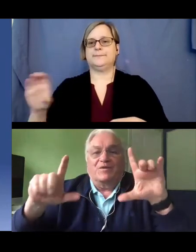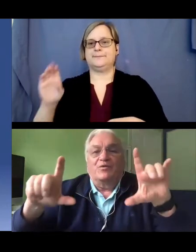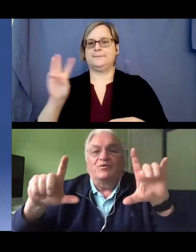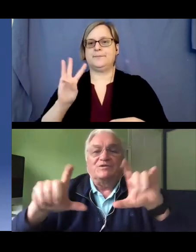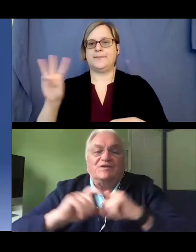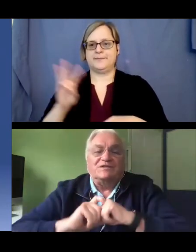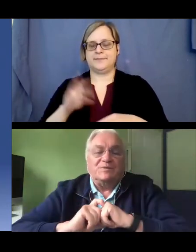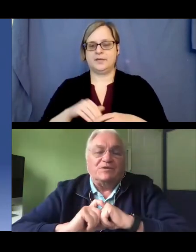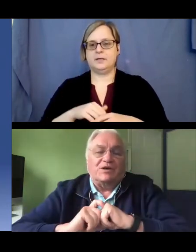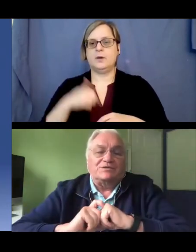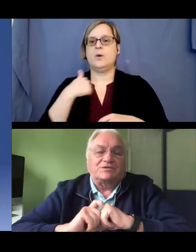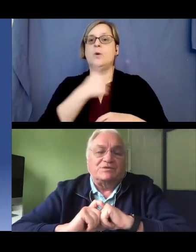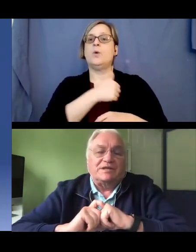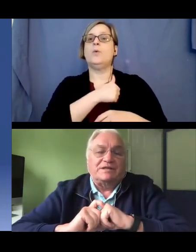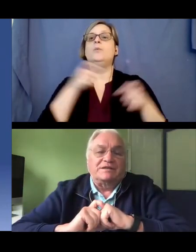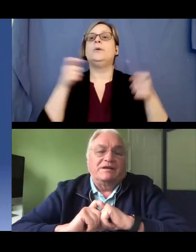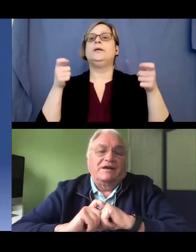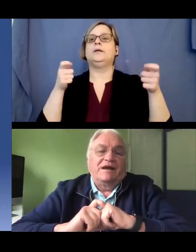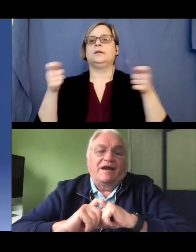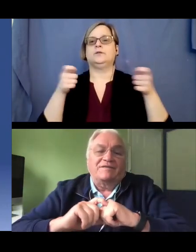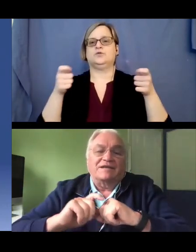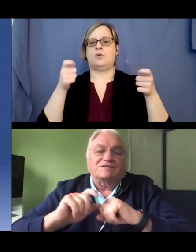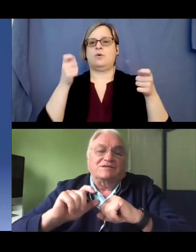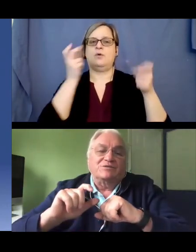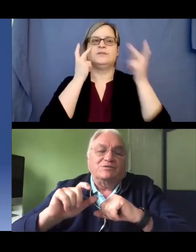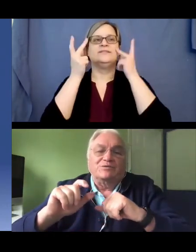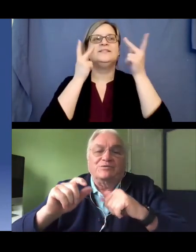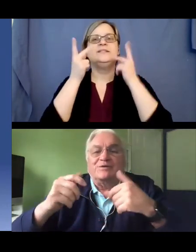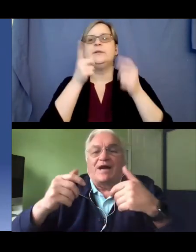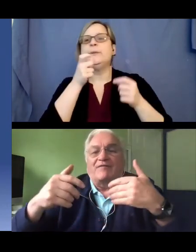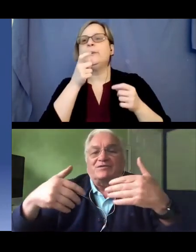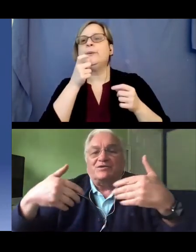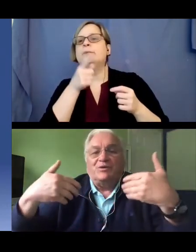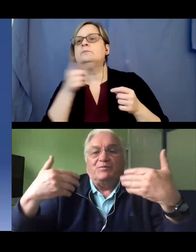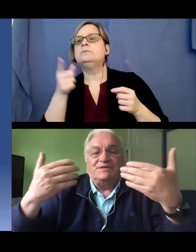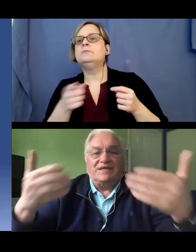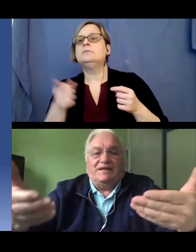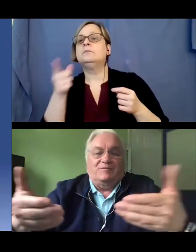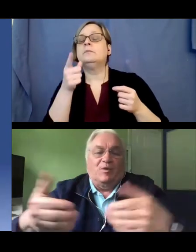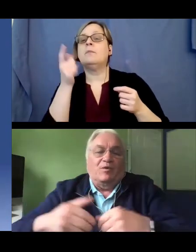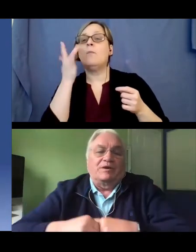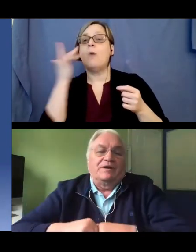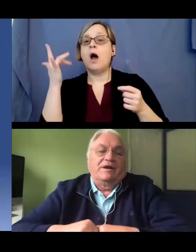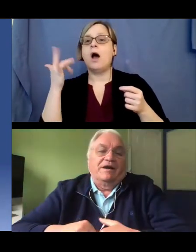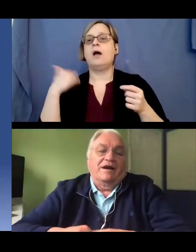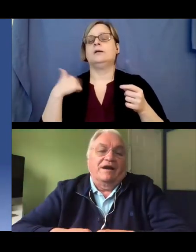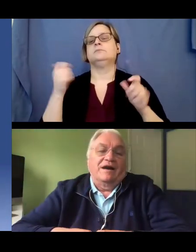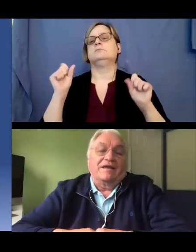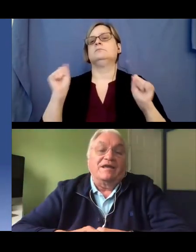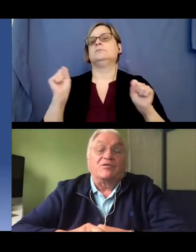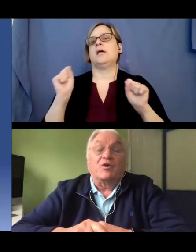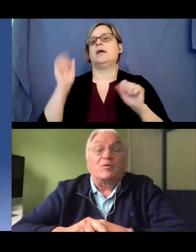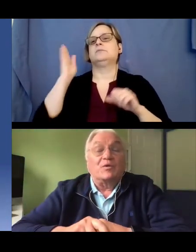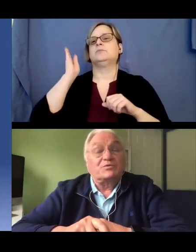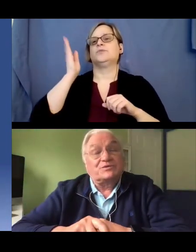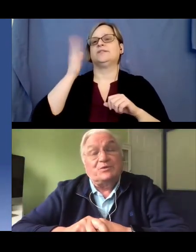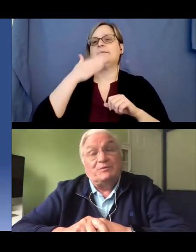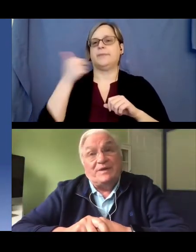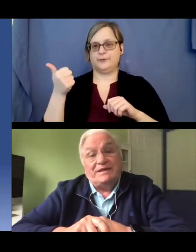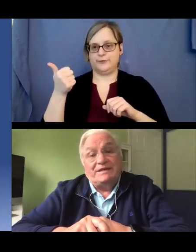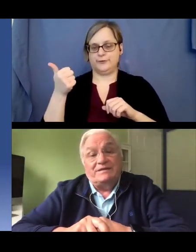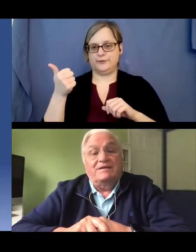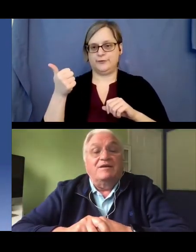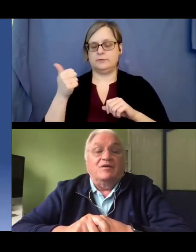control who's visible on screen, and that's to have it so we present more. In a normal